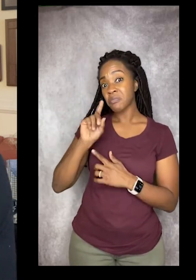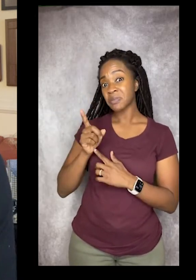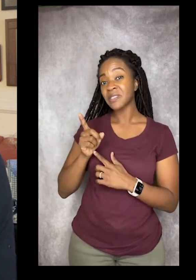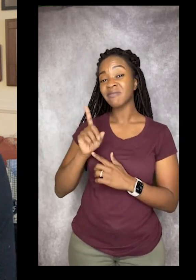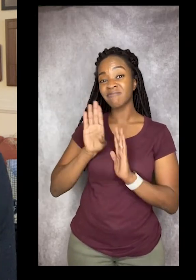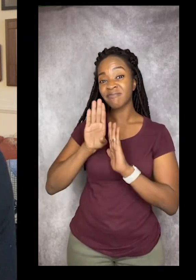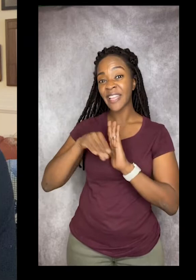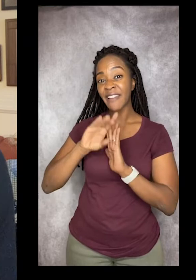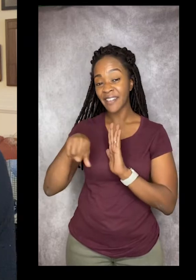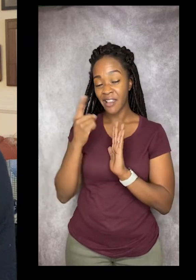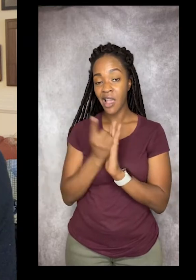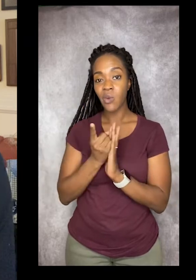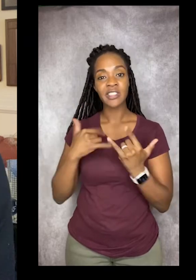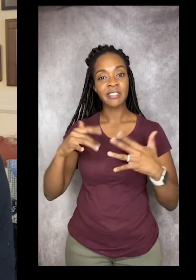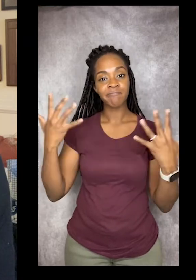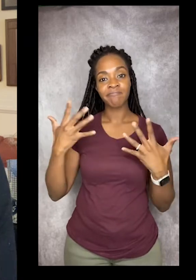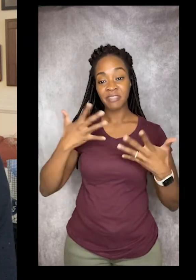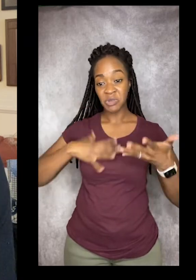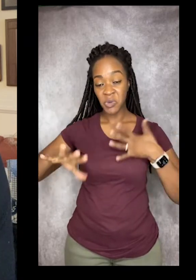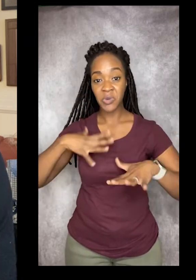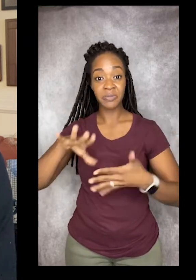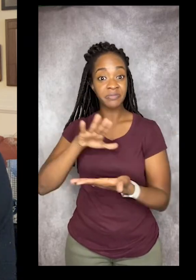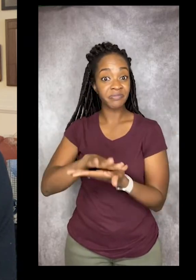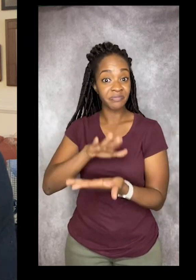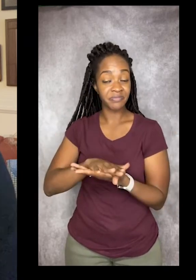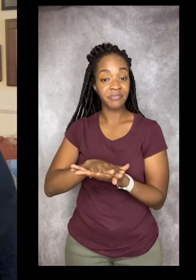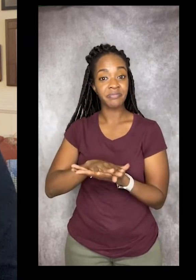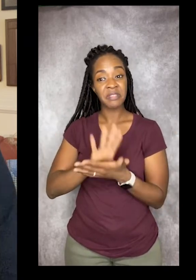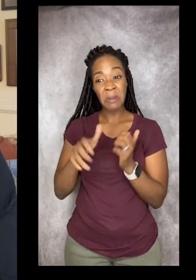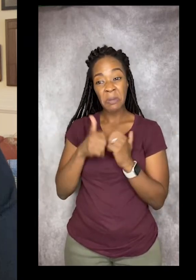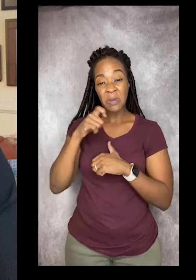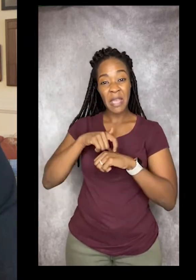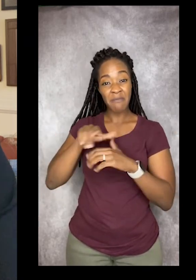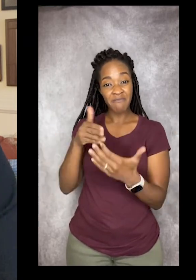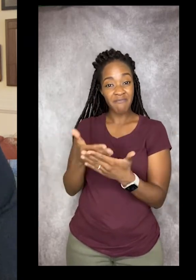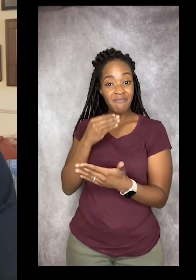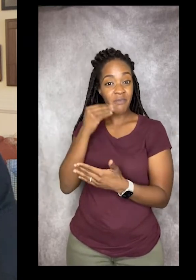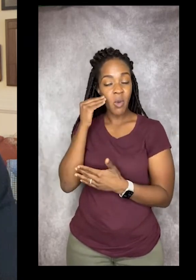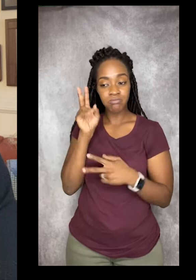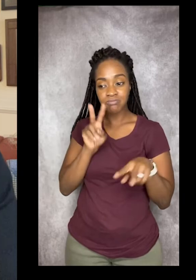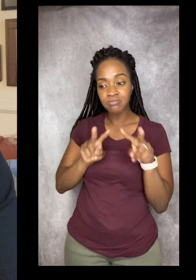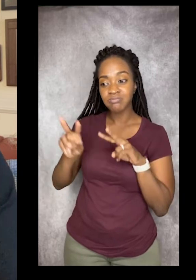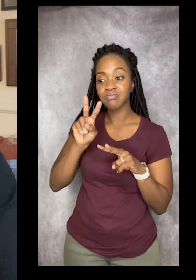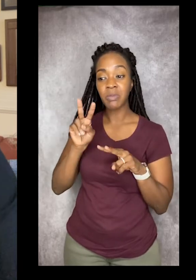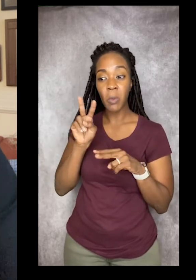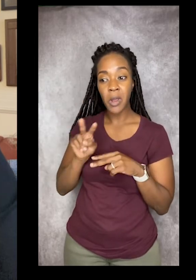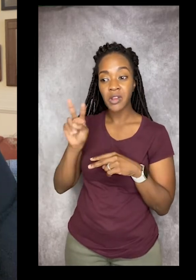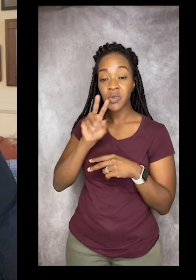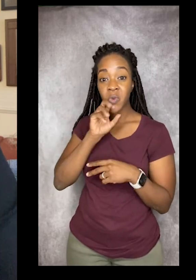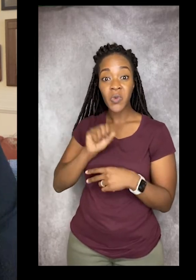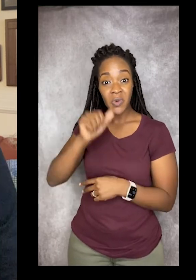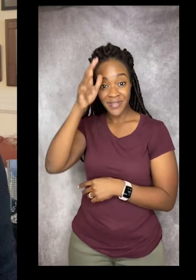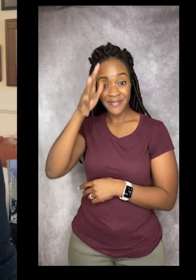clothes. The majority of this time had been spent spying on the old man, as quiet as a mouse, mind